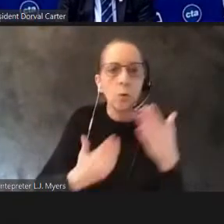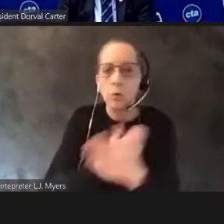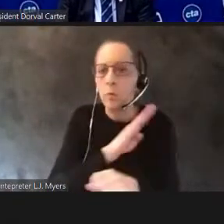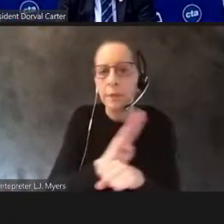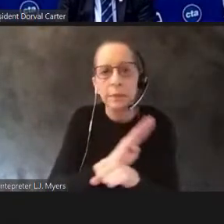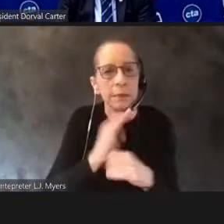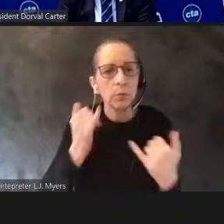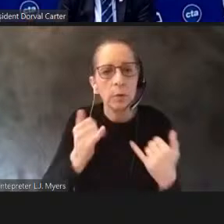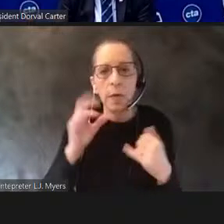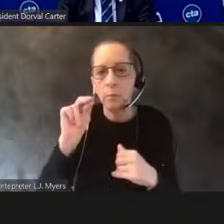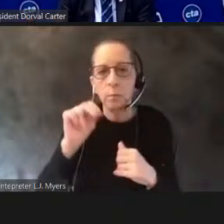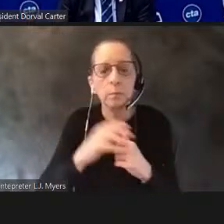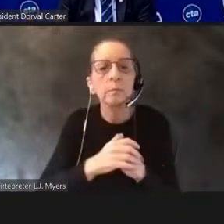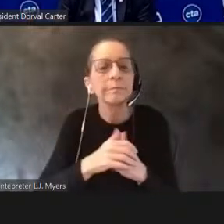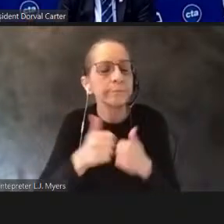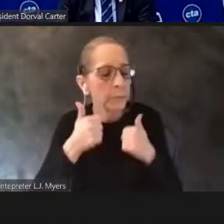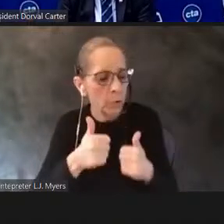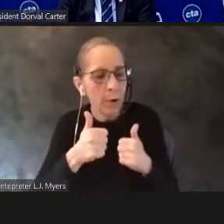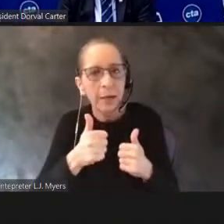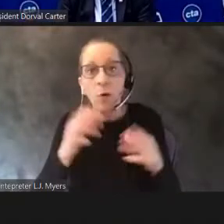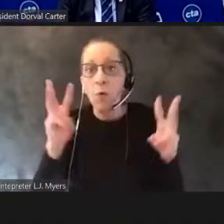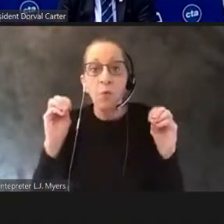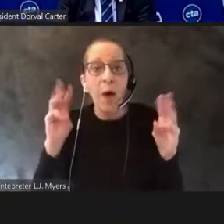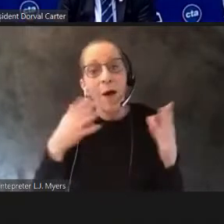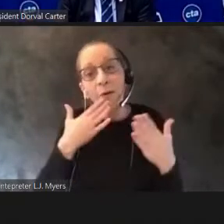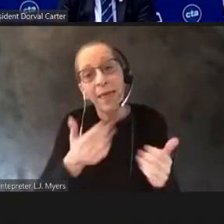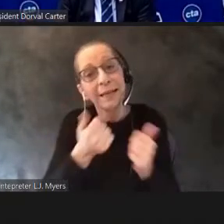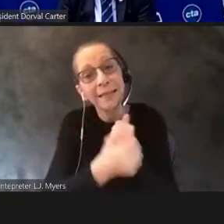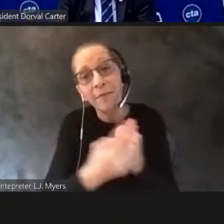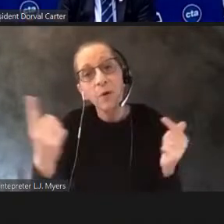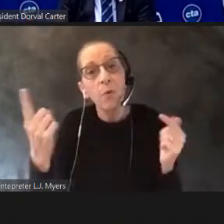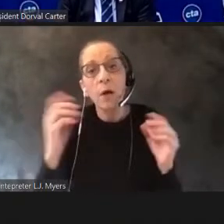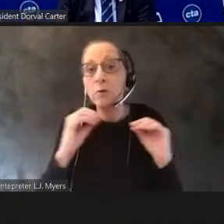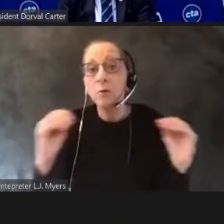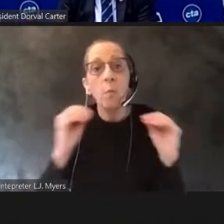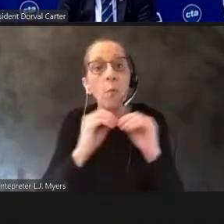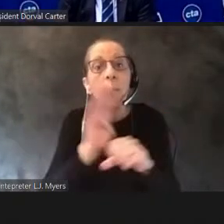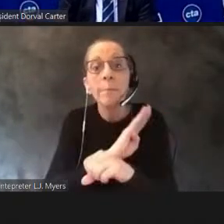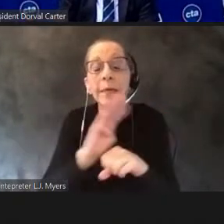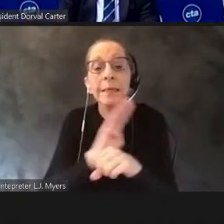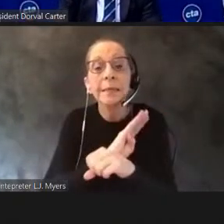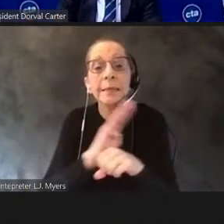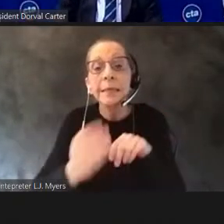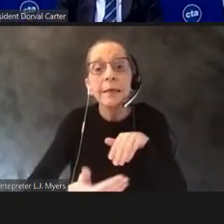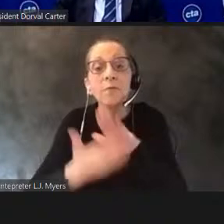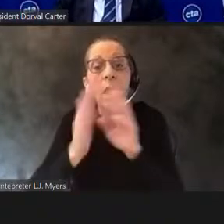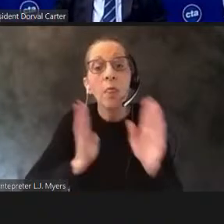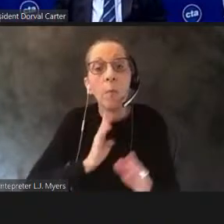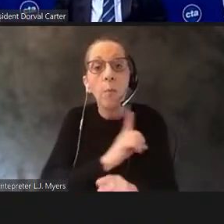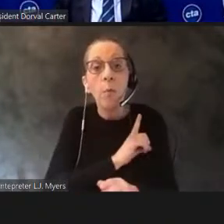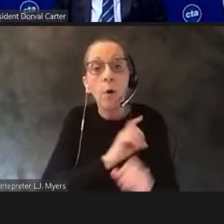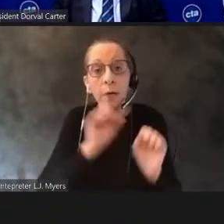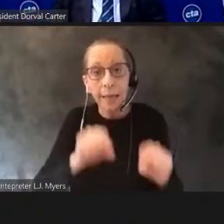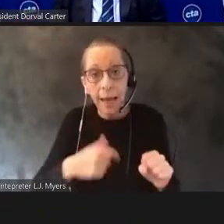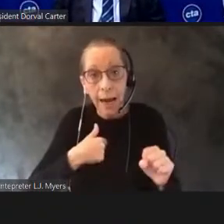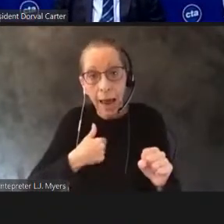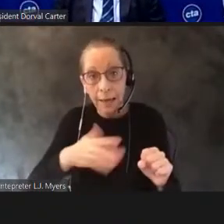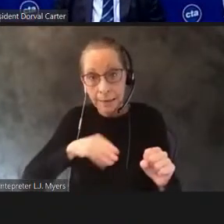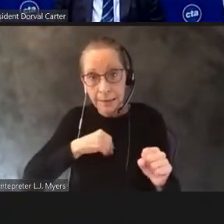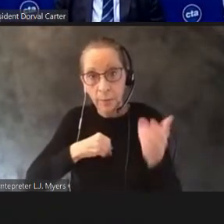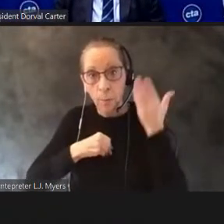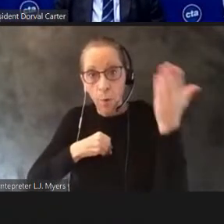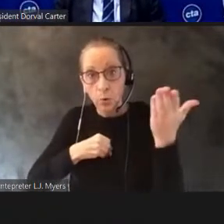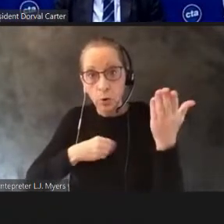today. Great. Well, thanks everyone. And with no further business to come before the board, may I have a motion to